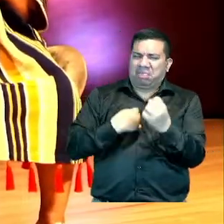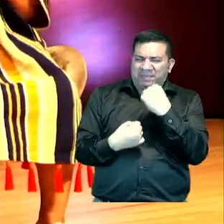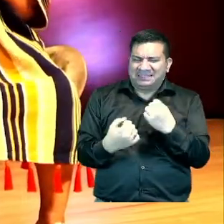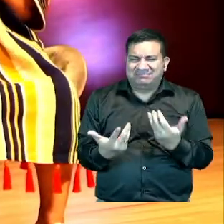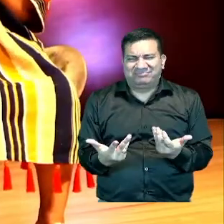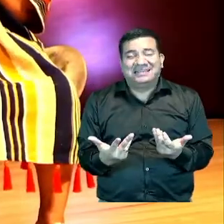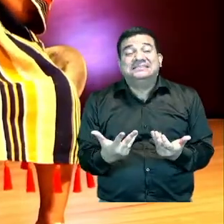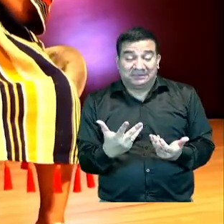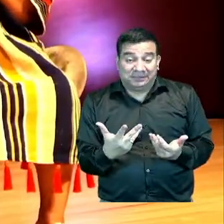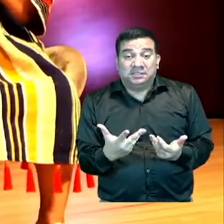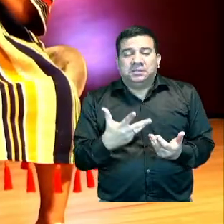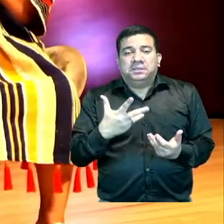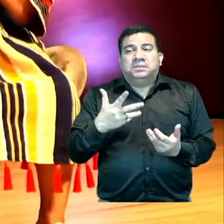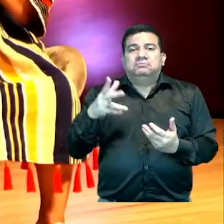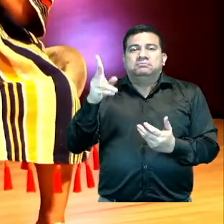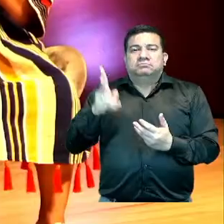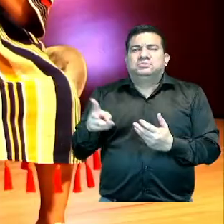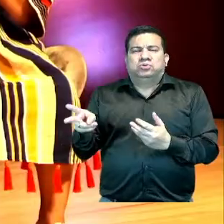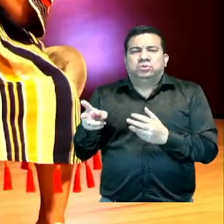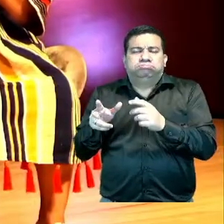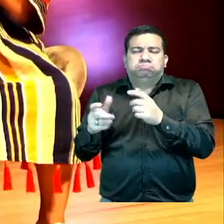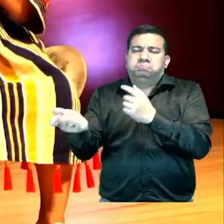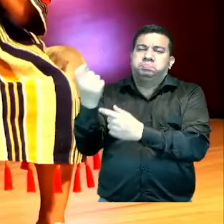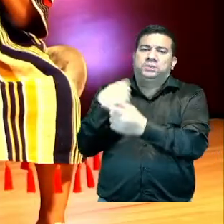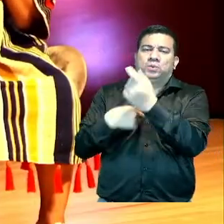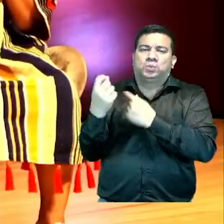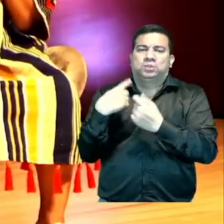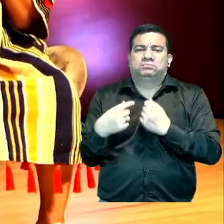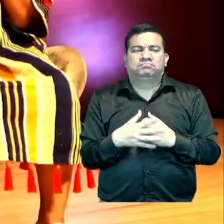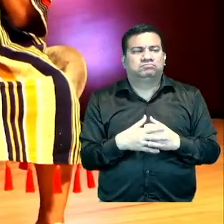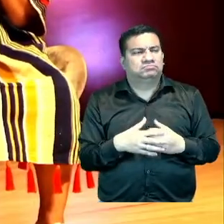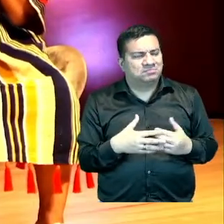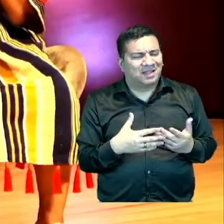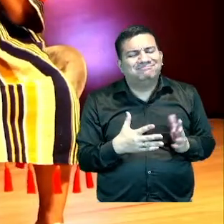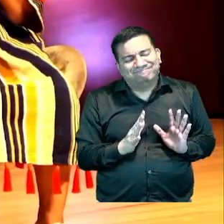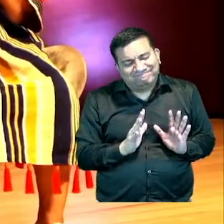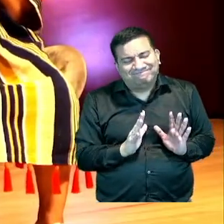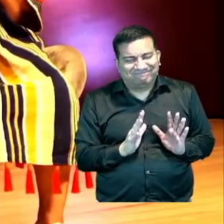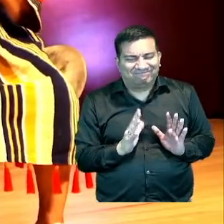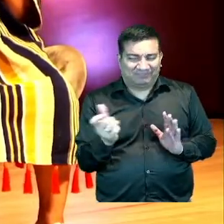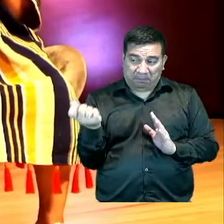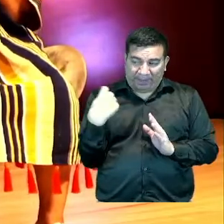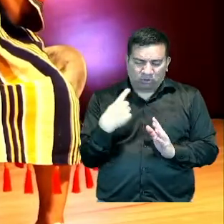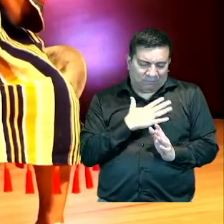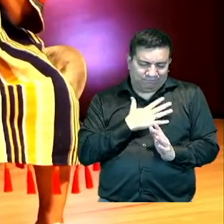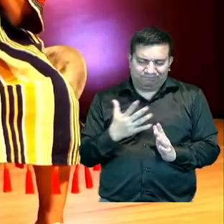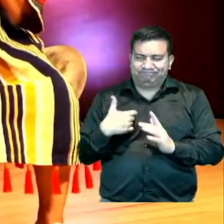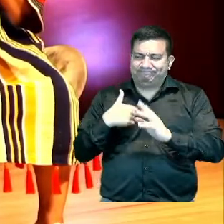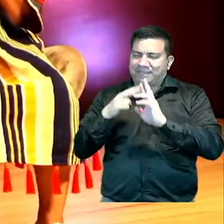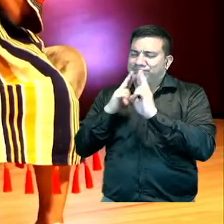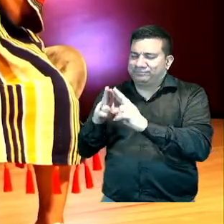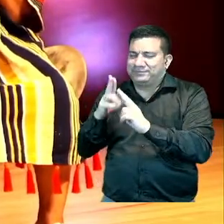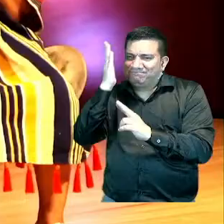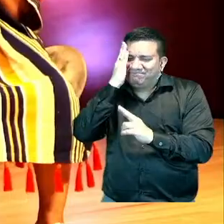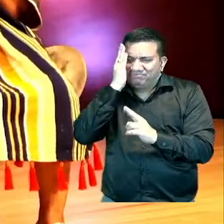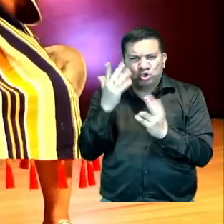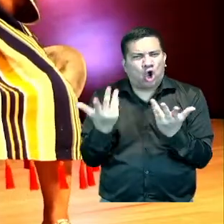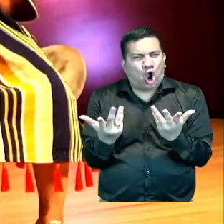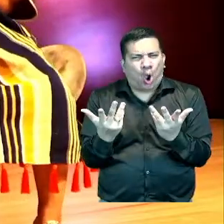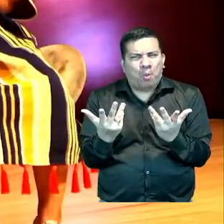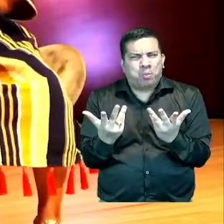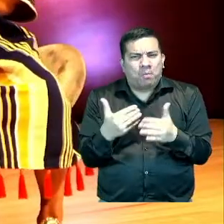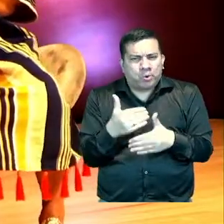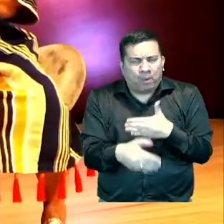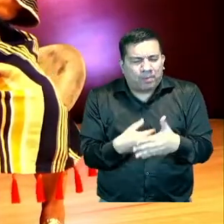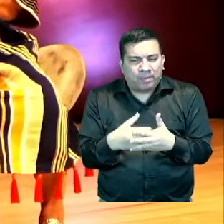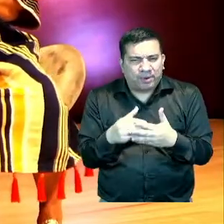from the time of our ancestors, this is how we've lived. So how do we navigate this? The way I see